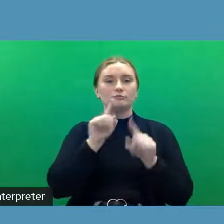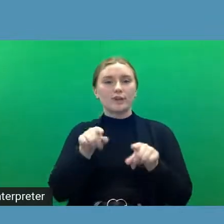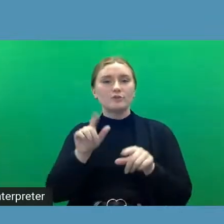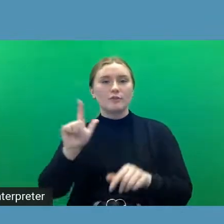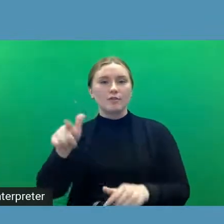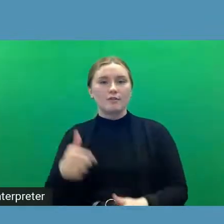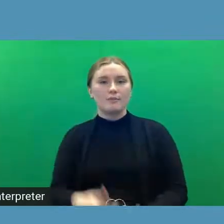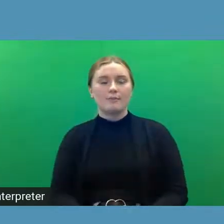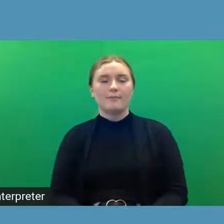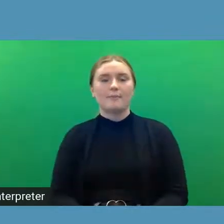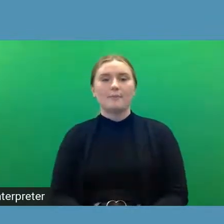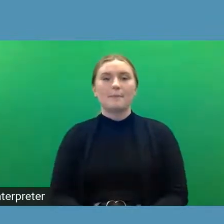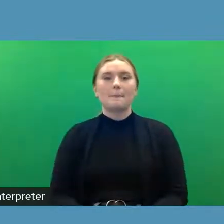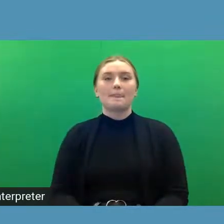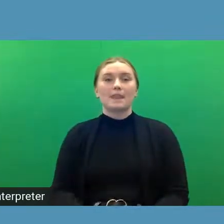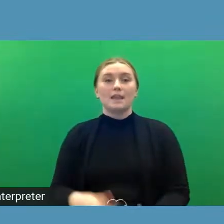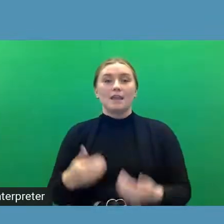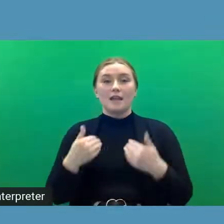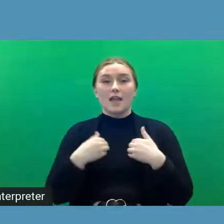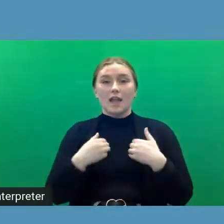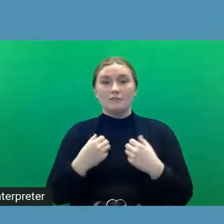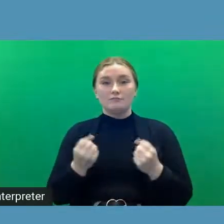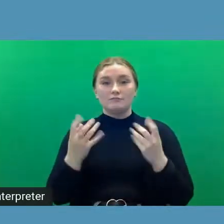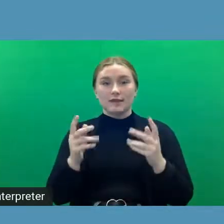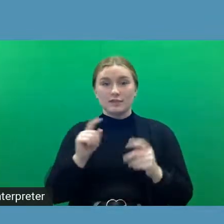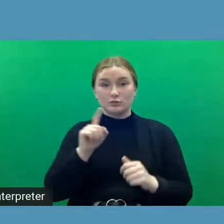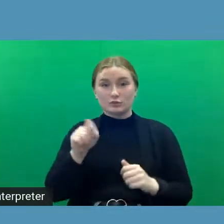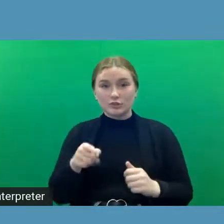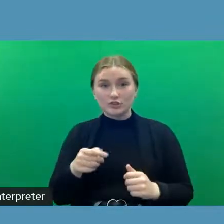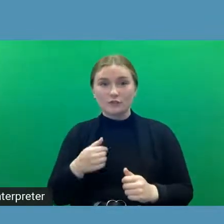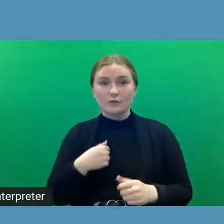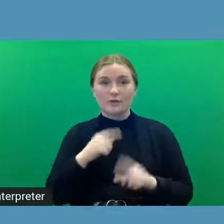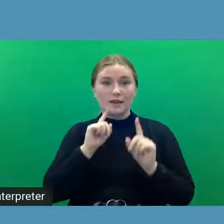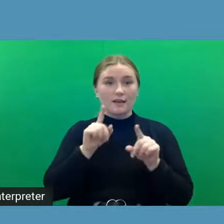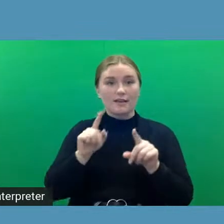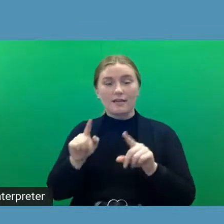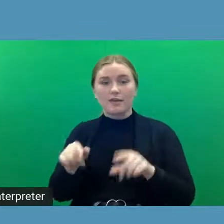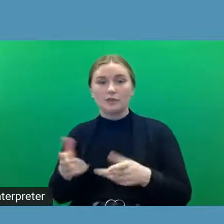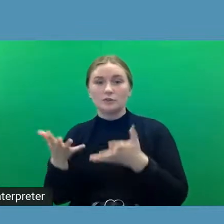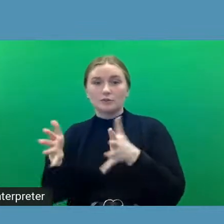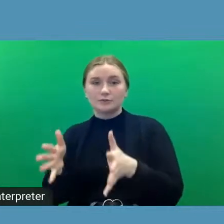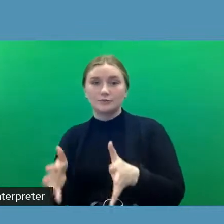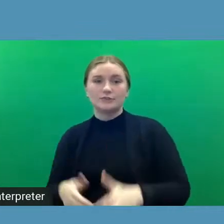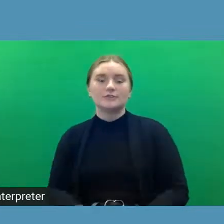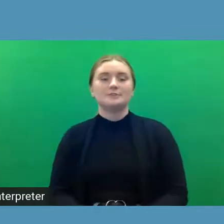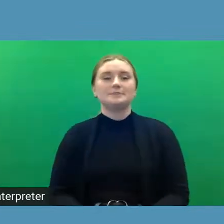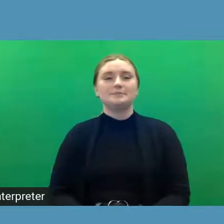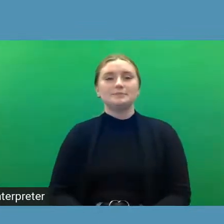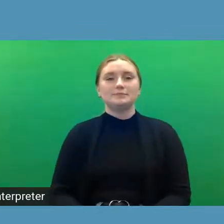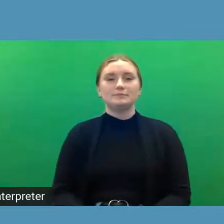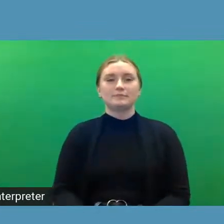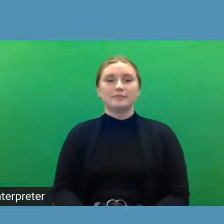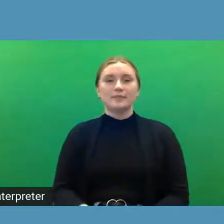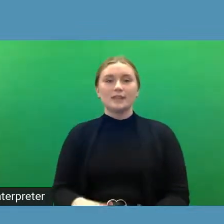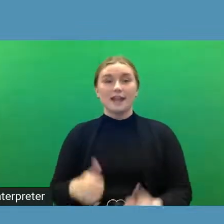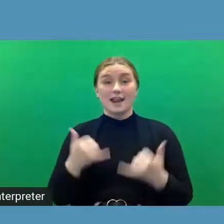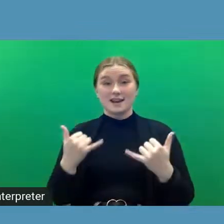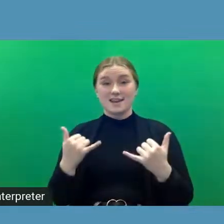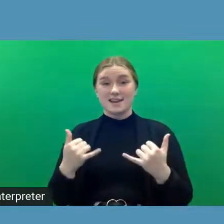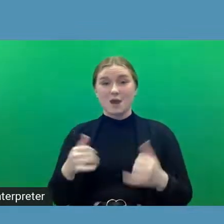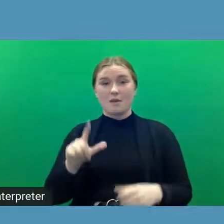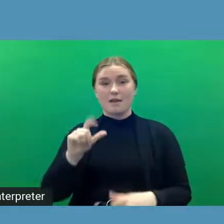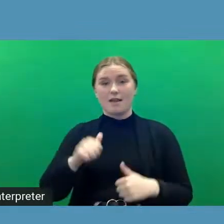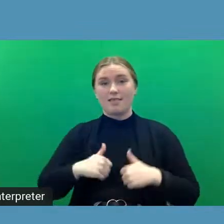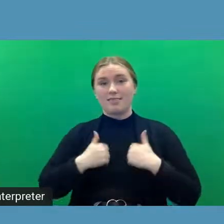We will get to as many questions as time allows. However, we may not be able to address all the questions during the live session, and others